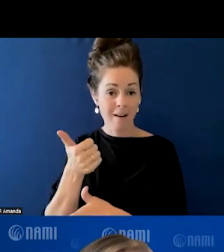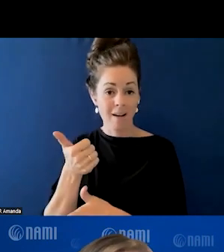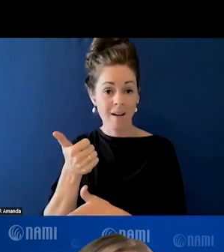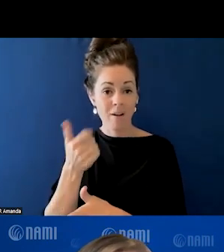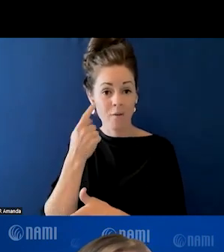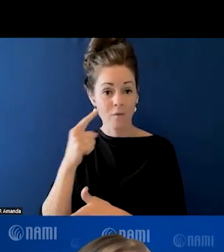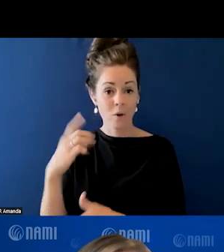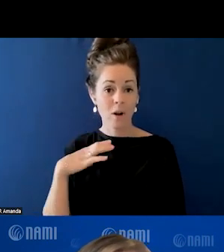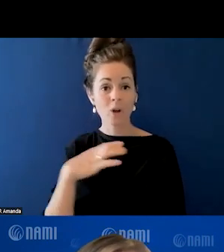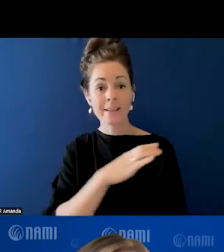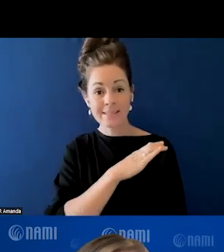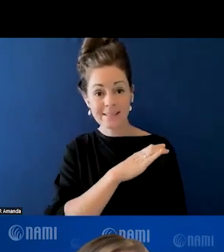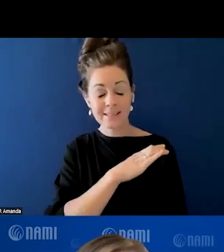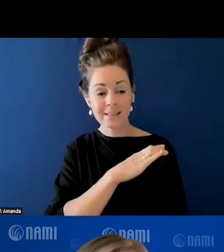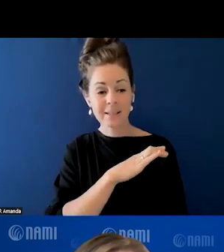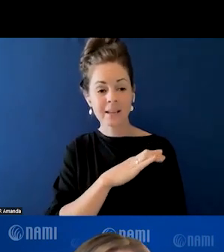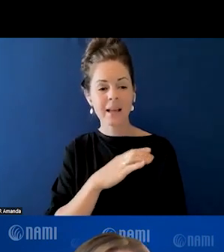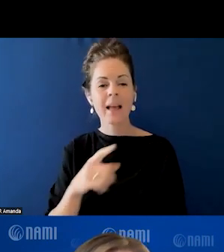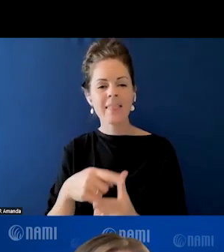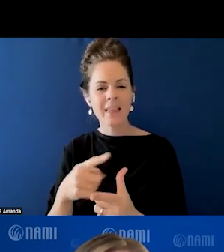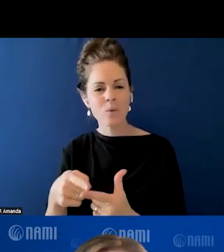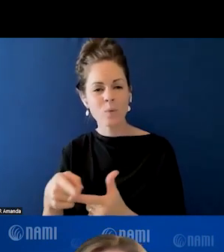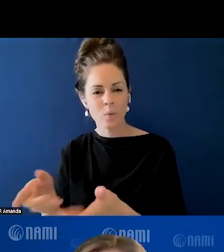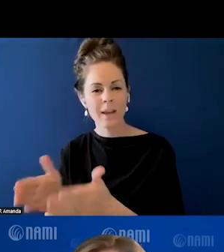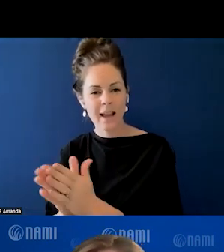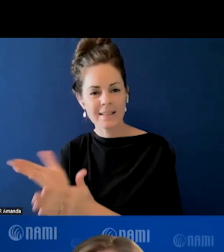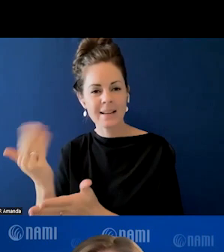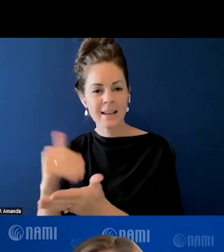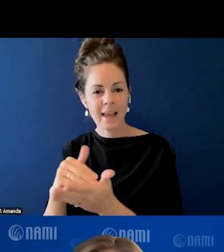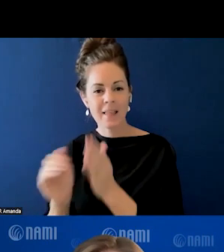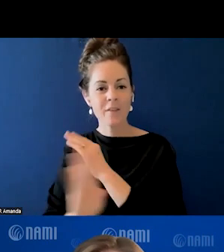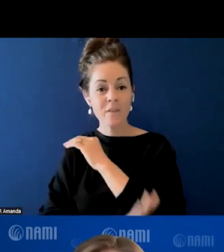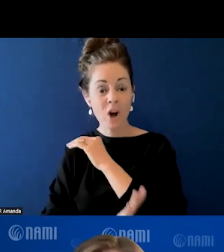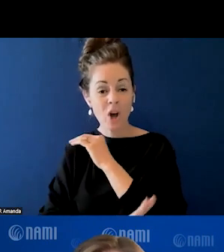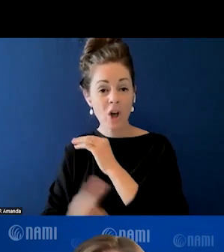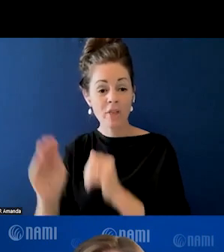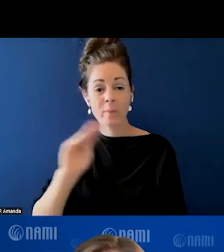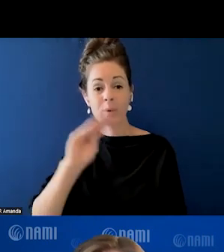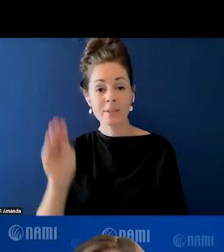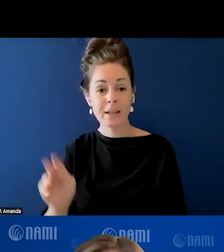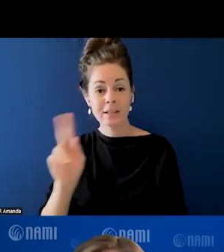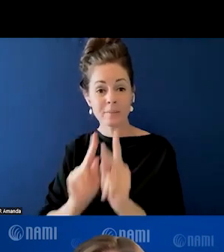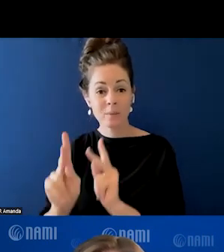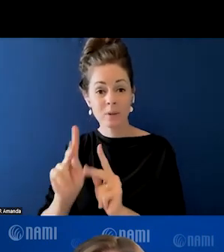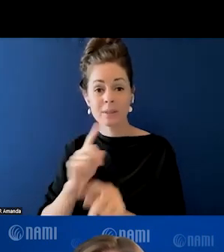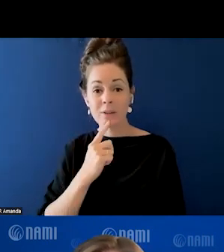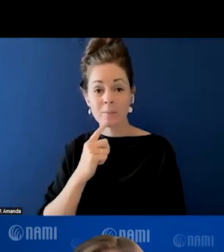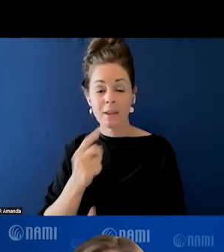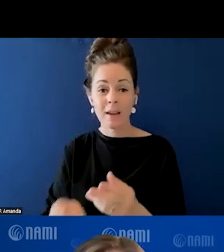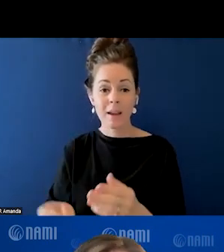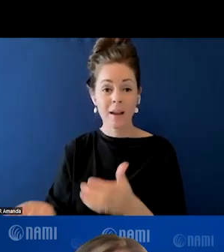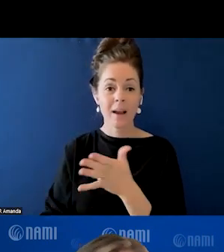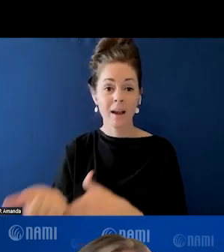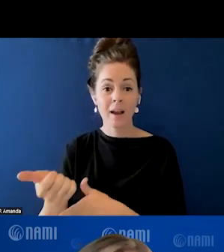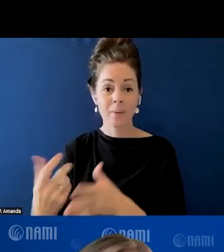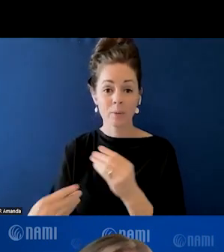Congress. And then when we asked this question again in the fall, the percentage of people saying it should be a high or highest priority actually